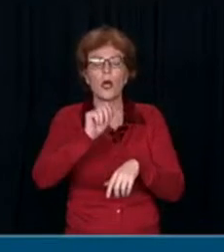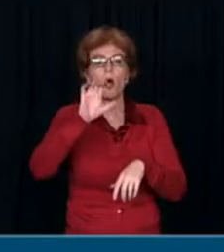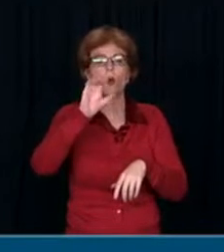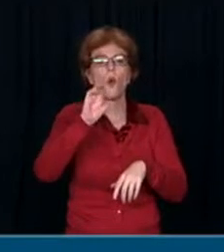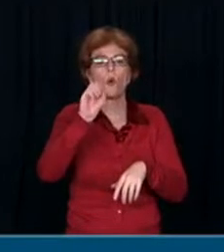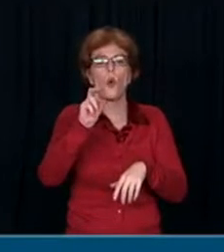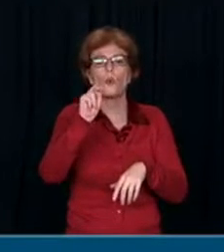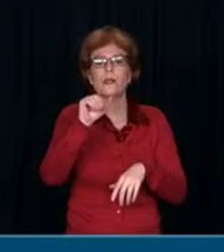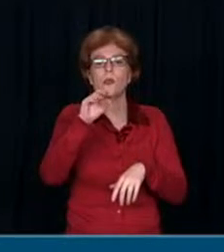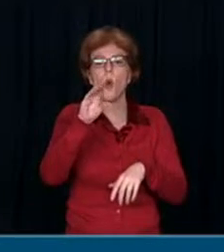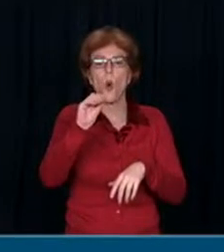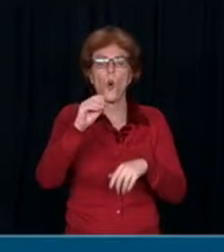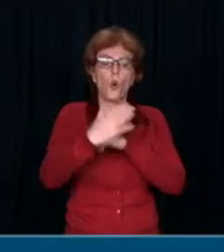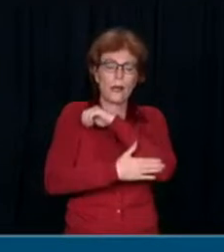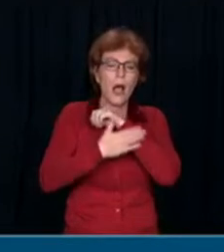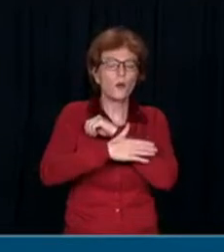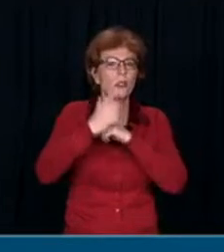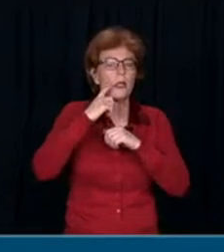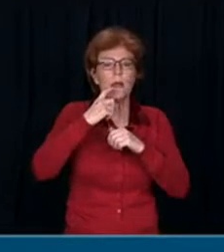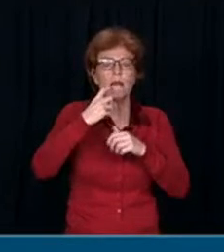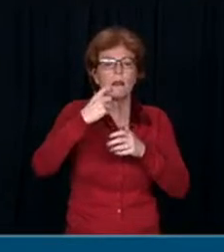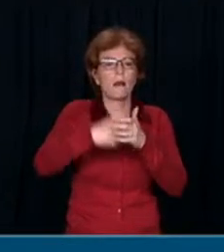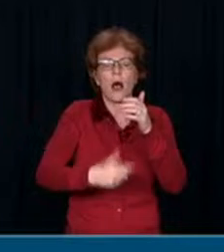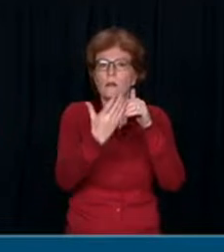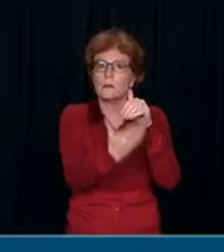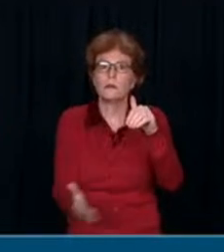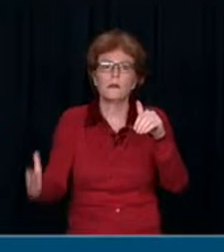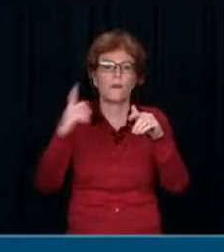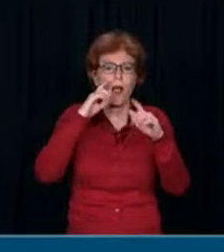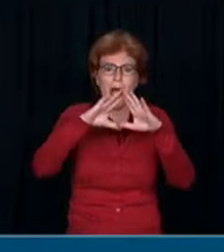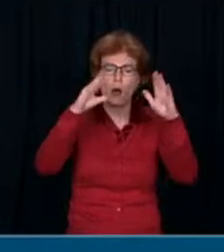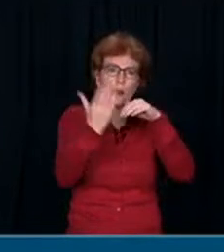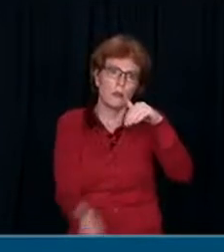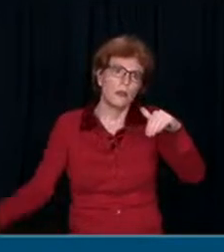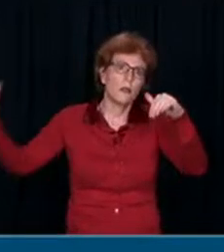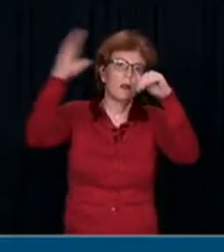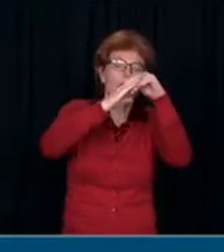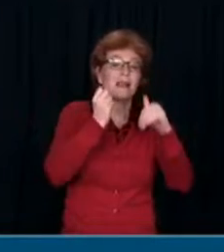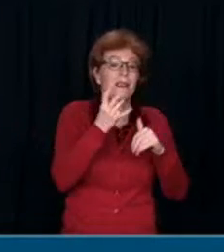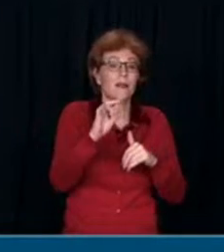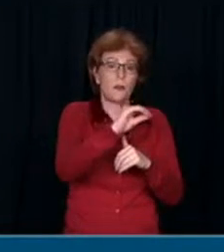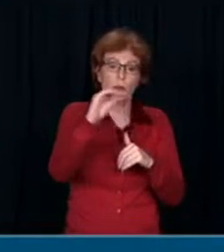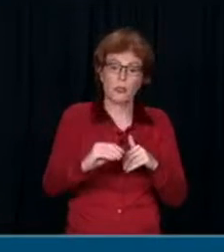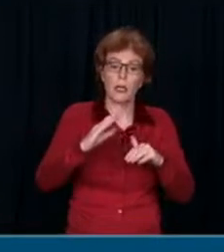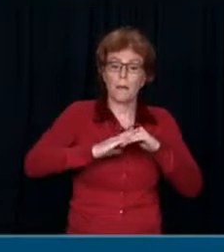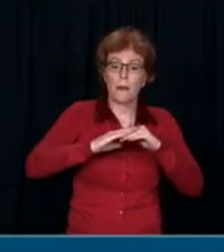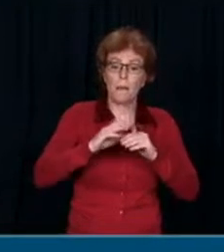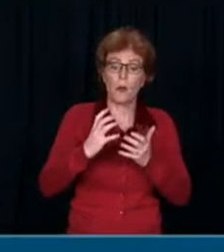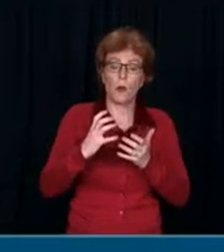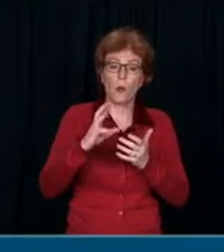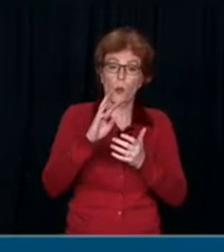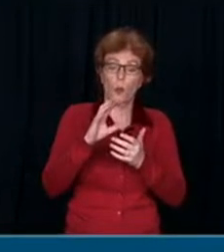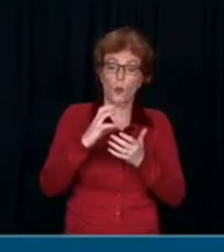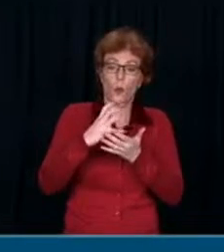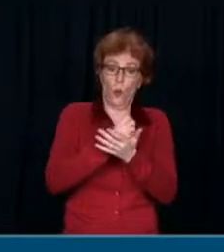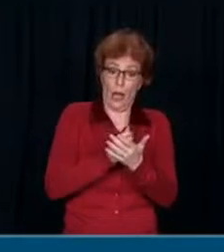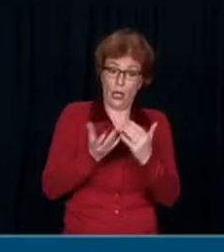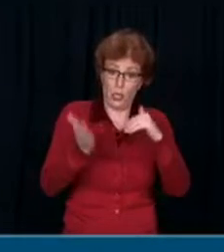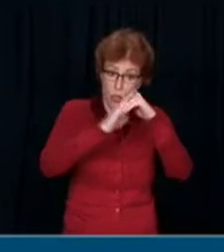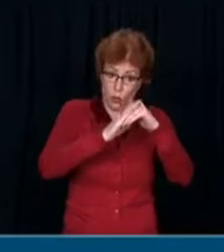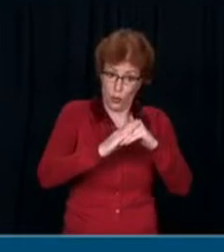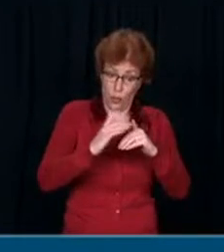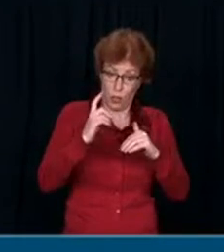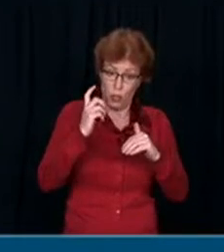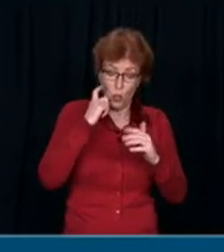County especially, housing costs have gone way up. They've also had the 17% minimum wage increase. Mm-hmm. Do you see